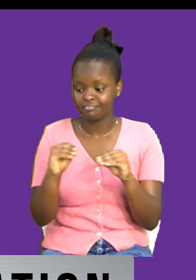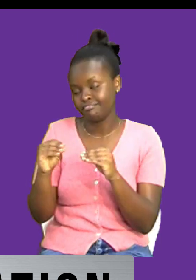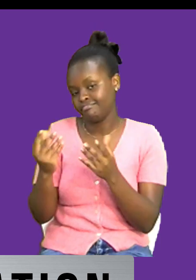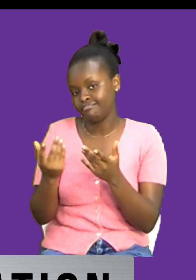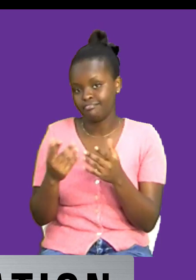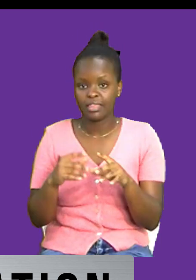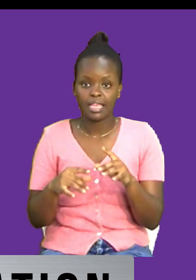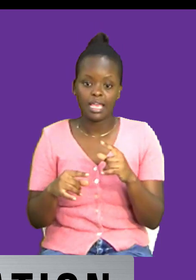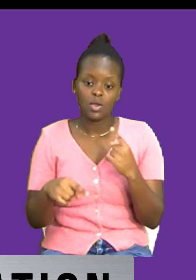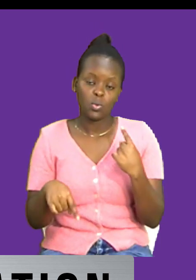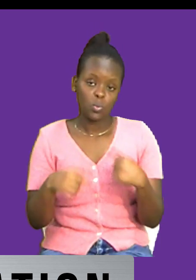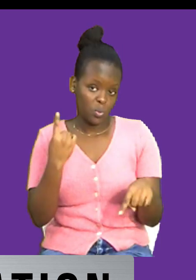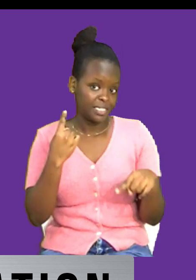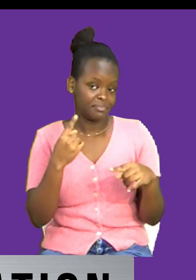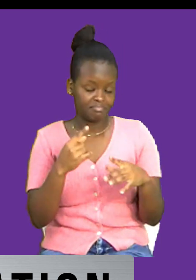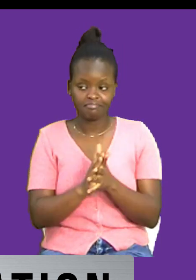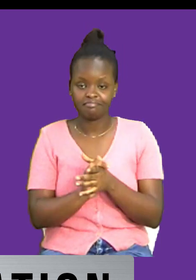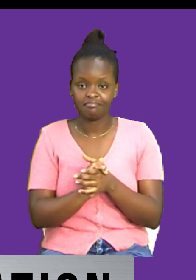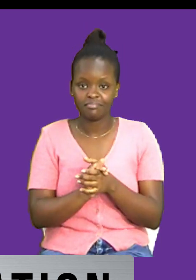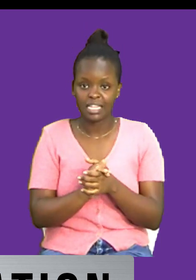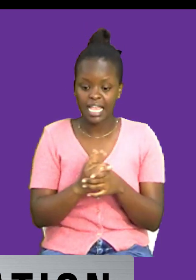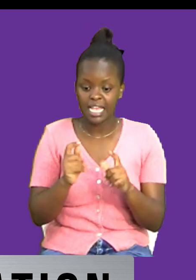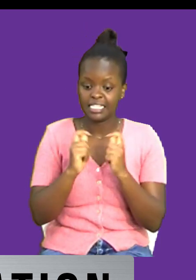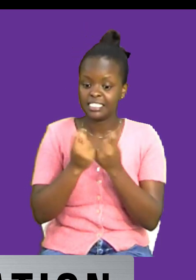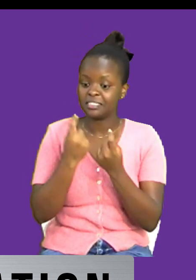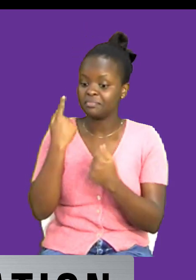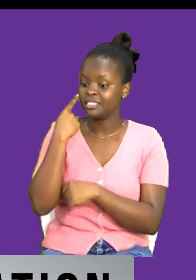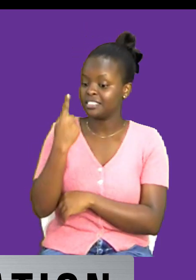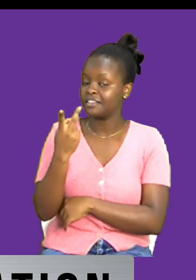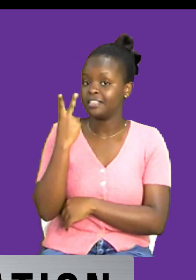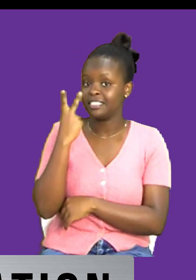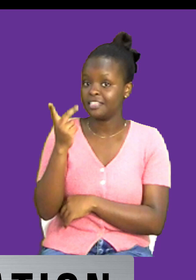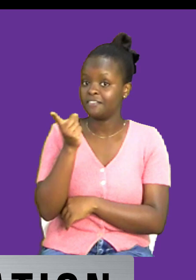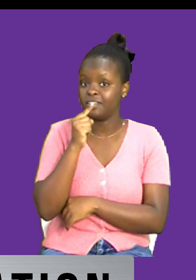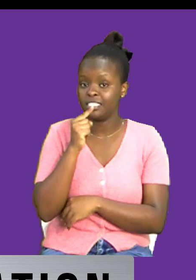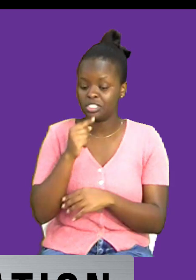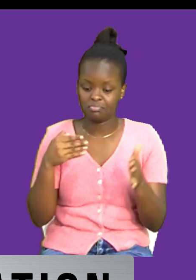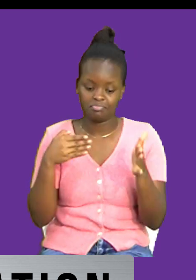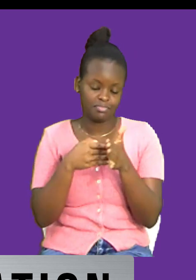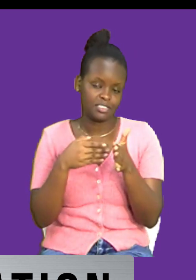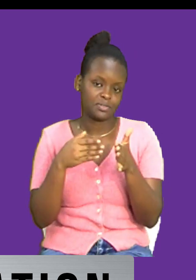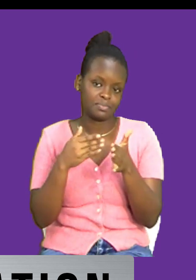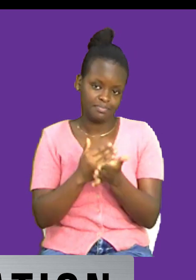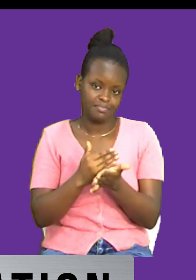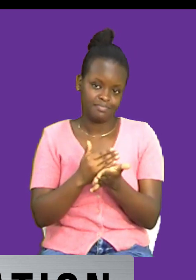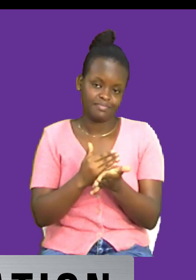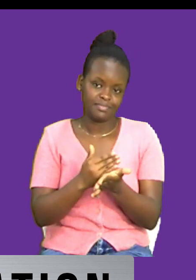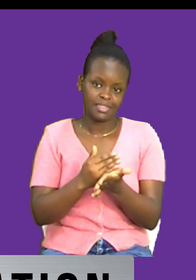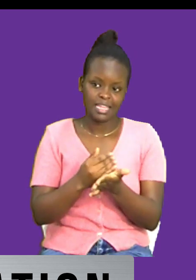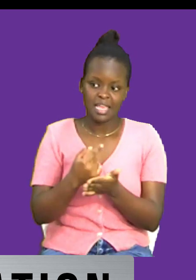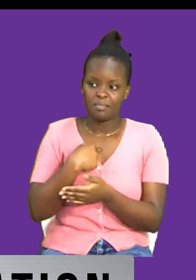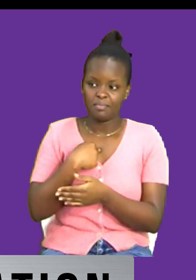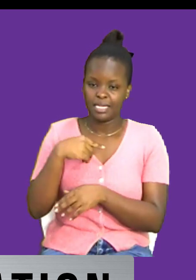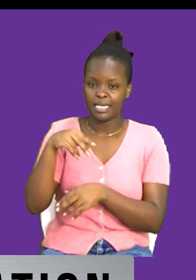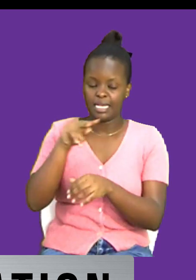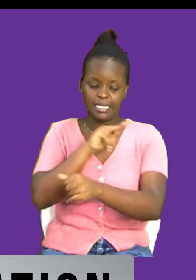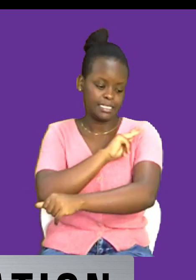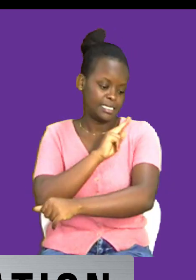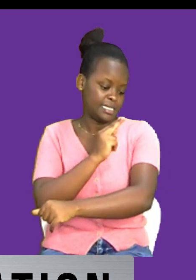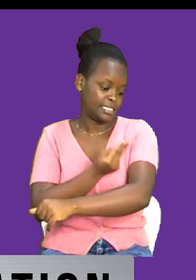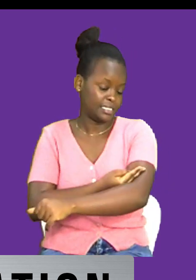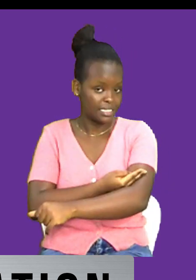you win the tournament. Okay. You've seen teams that have done that before. Okay, we need to stop this. I think I would put my bet with Nigeria,